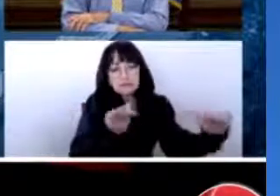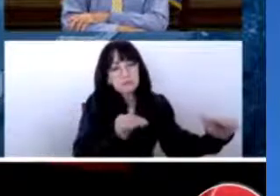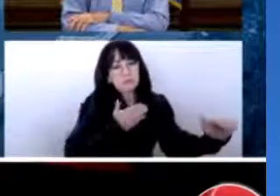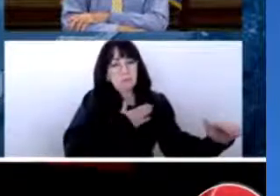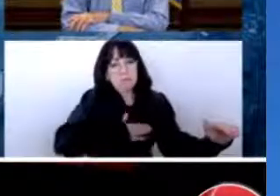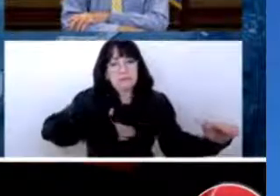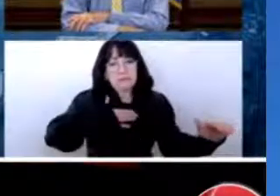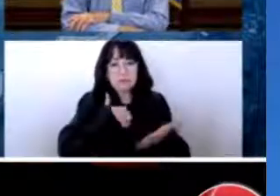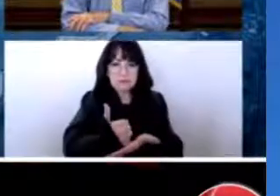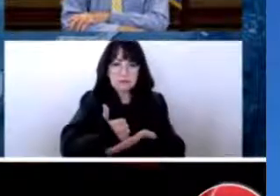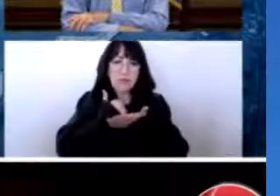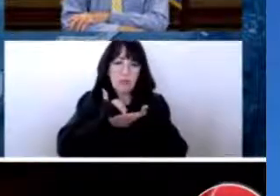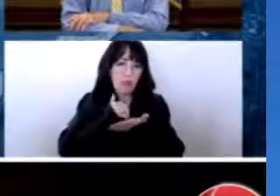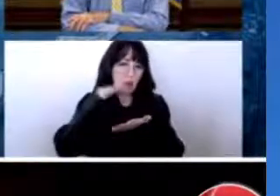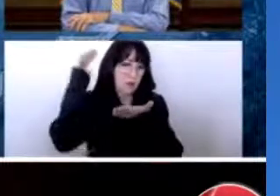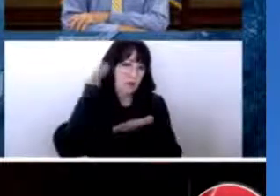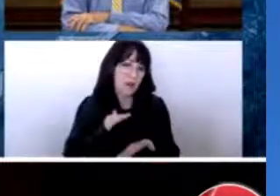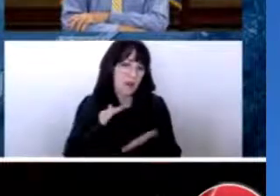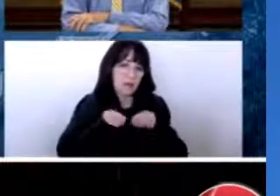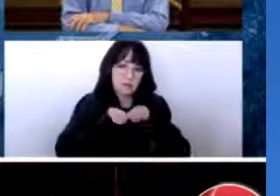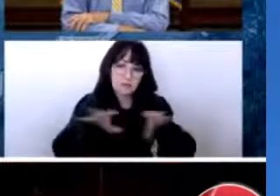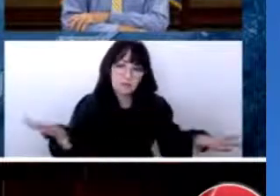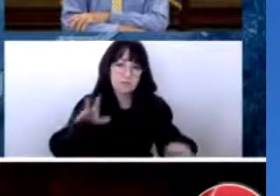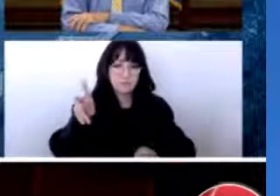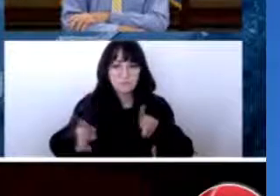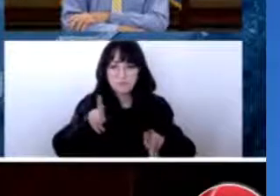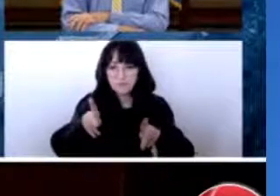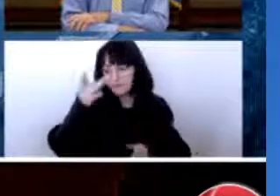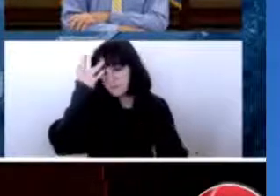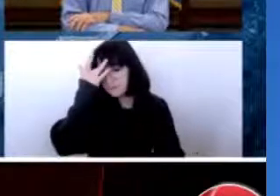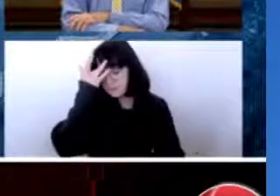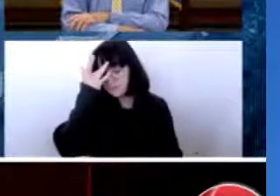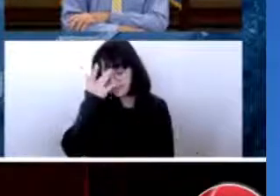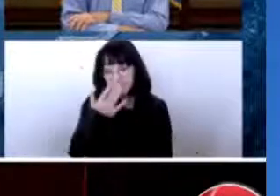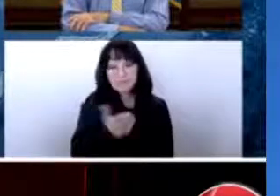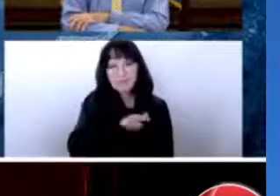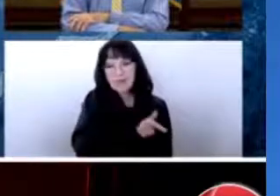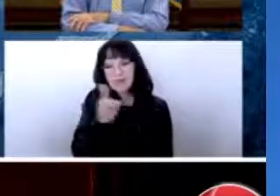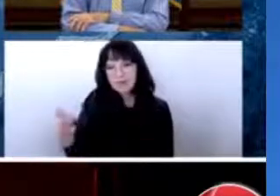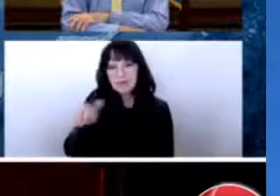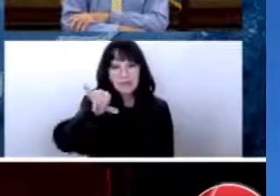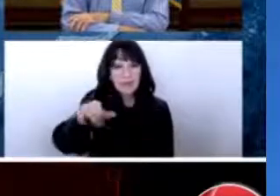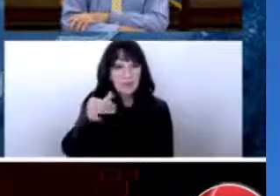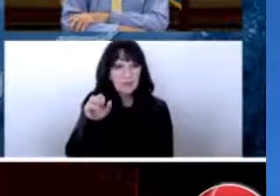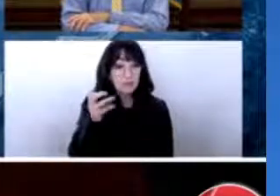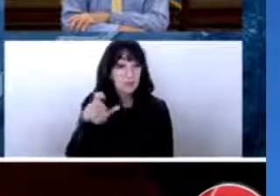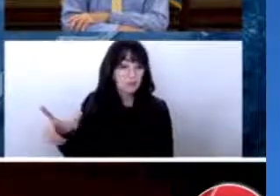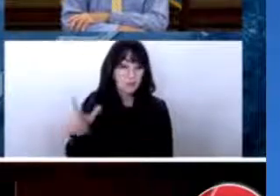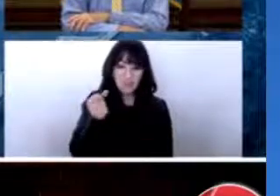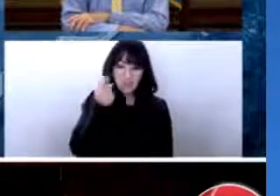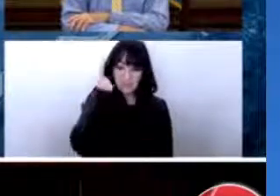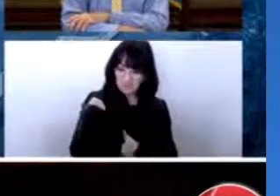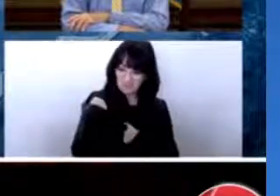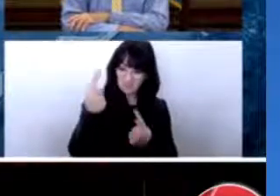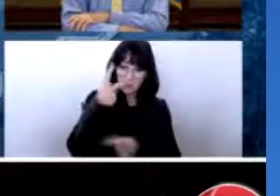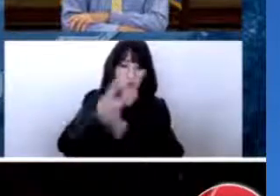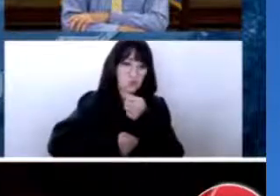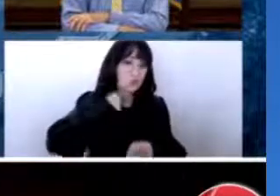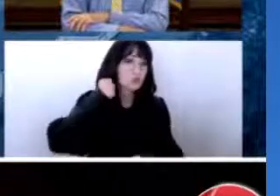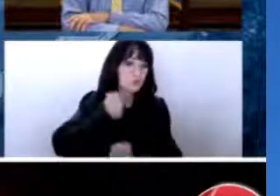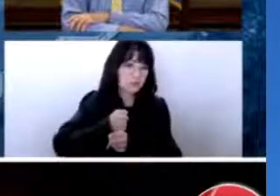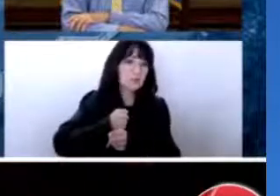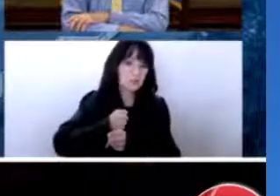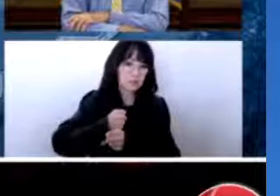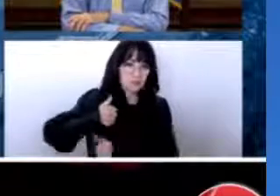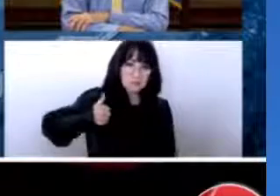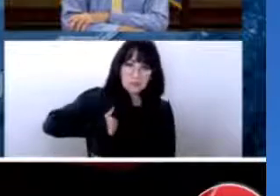that we're taking to engage the Guard. The Guard has been unbelievable over the last 2 years, I know, and talk to General Berry